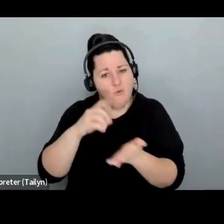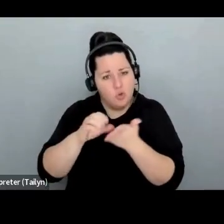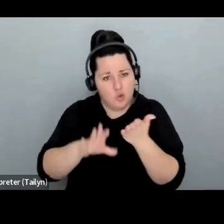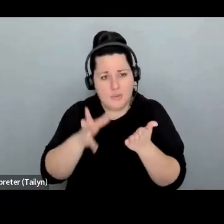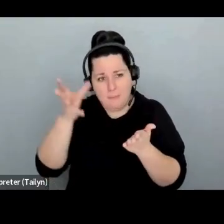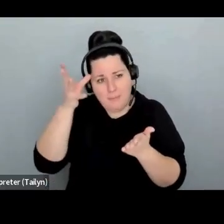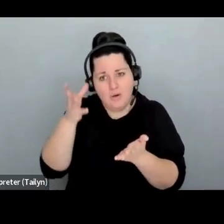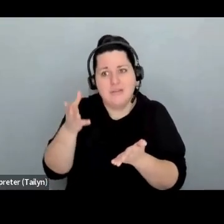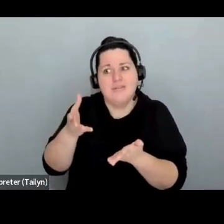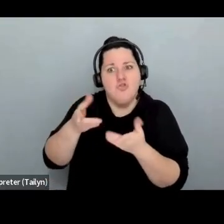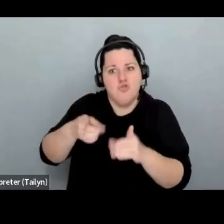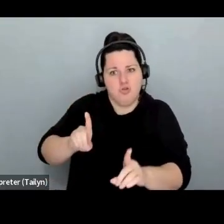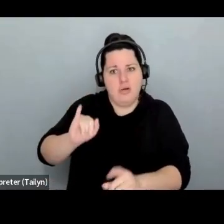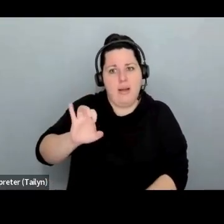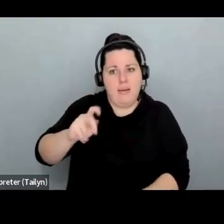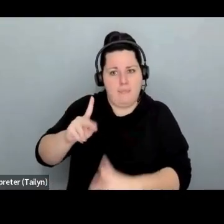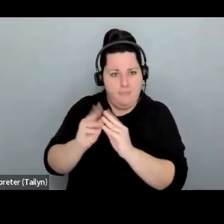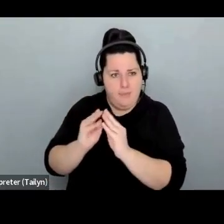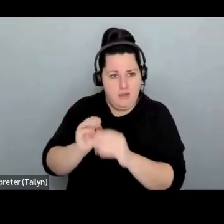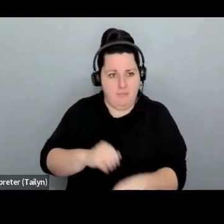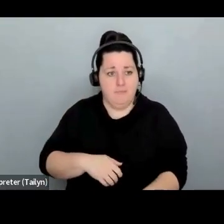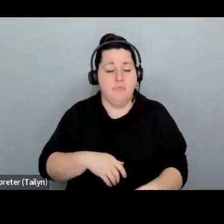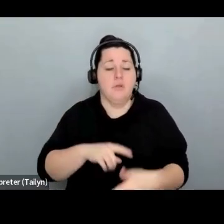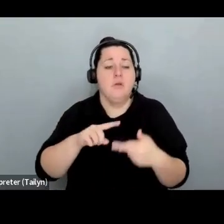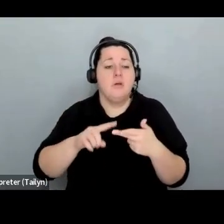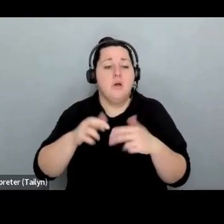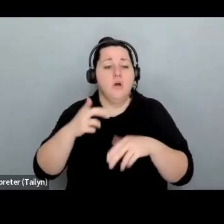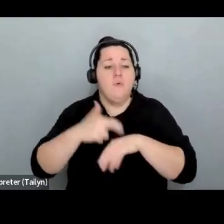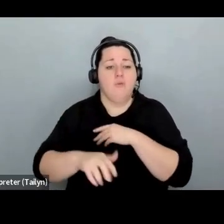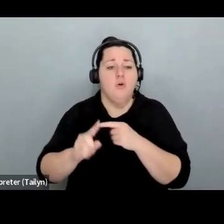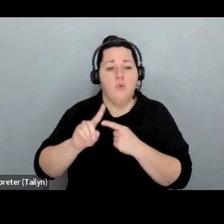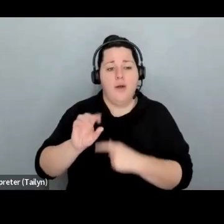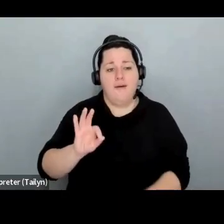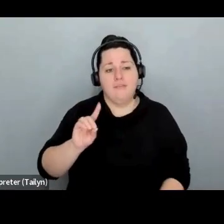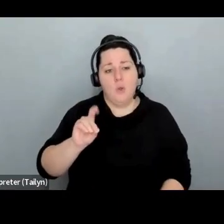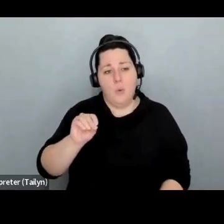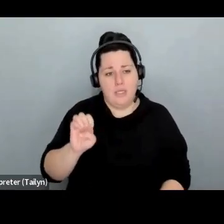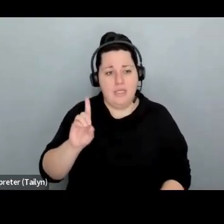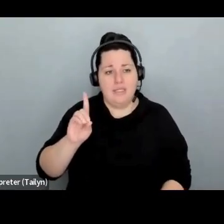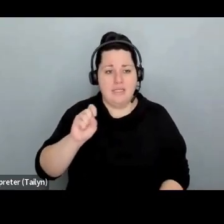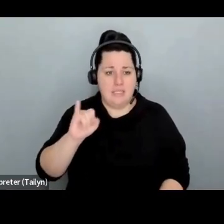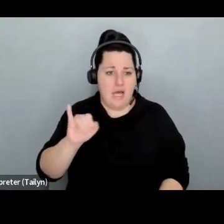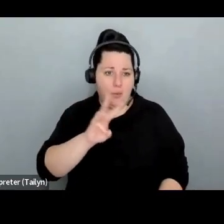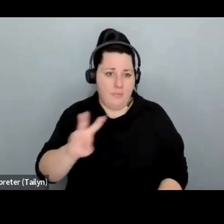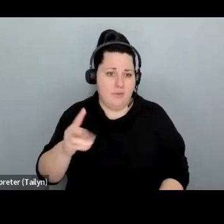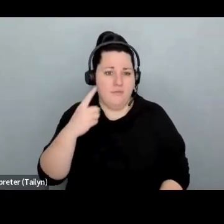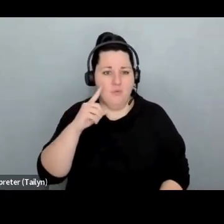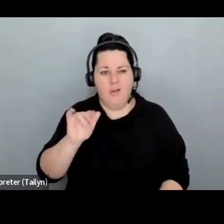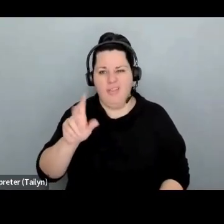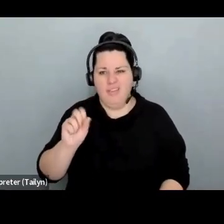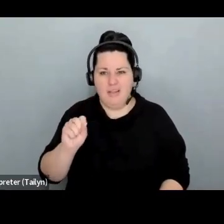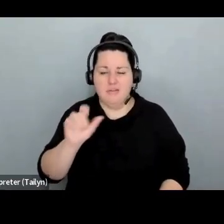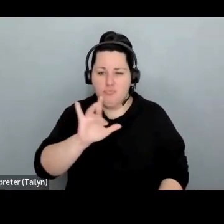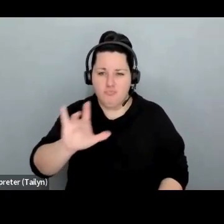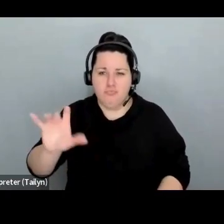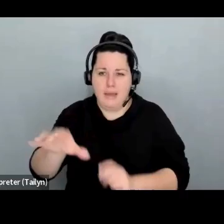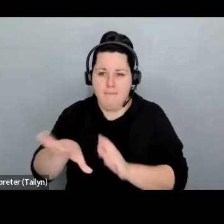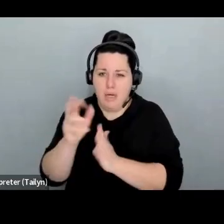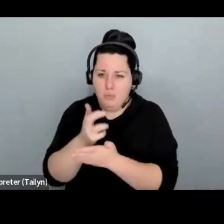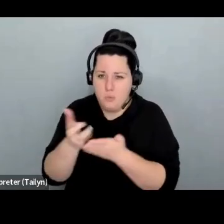at the IEPT meeting. Refer to the FDOE DSI web pages for links to these